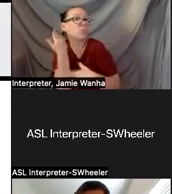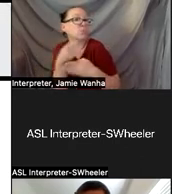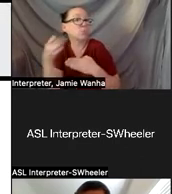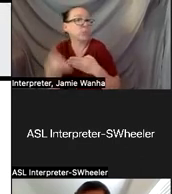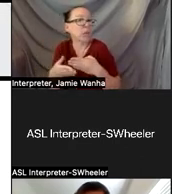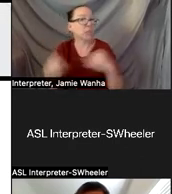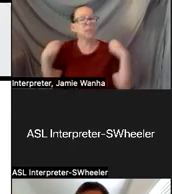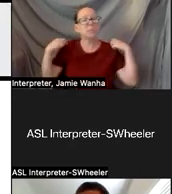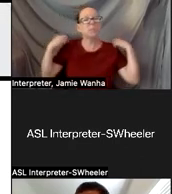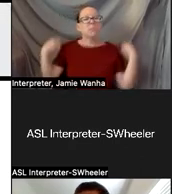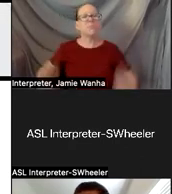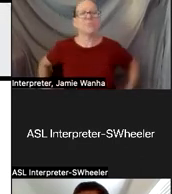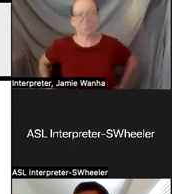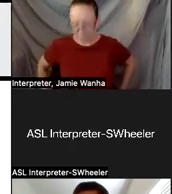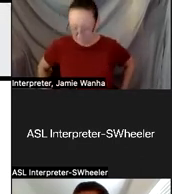at.